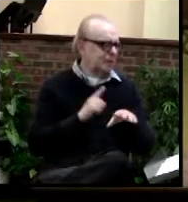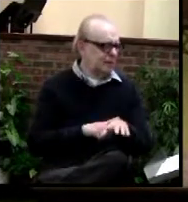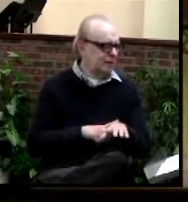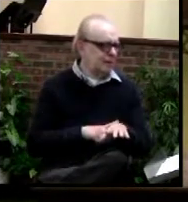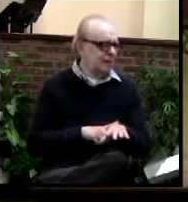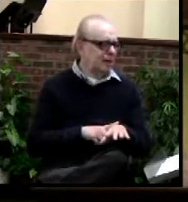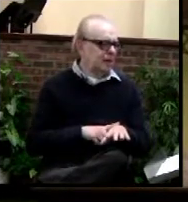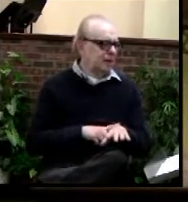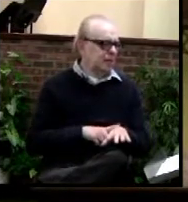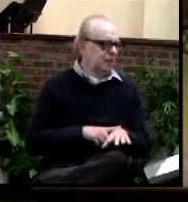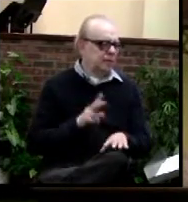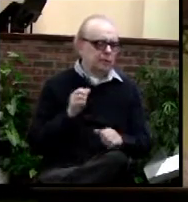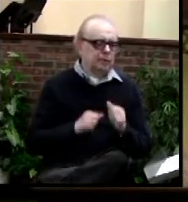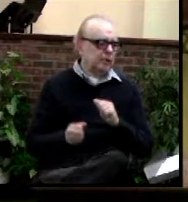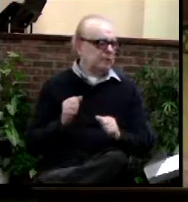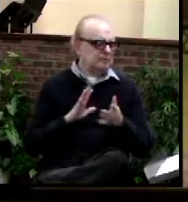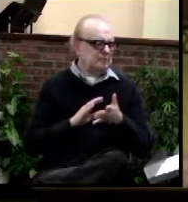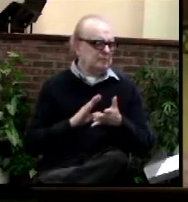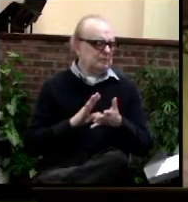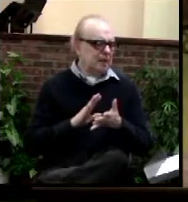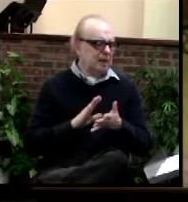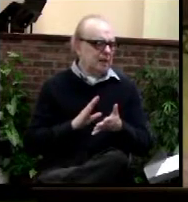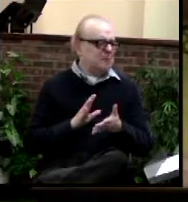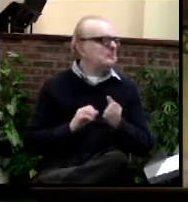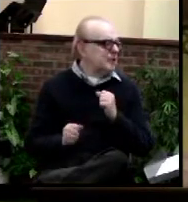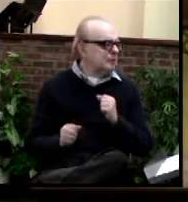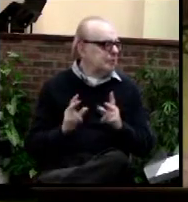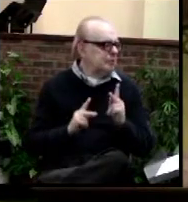most miserable people in the whole world, okay?